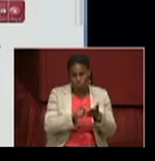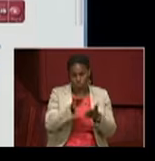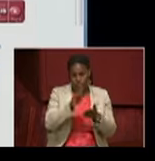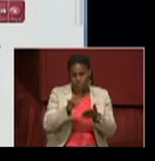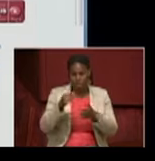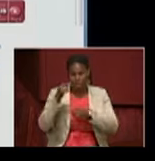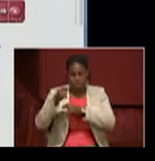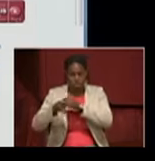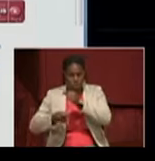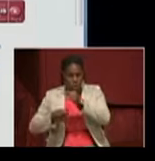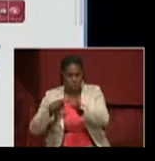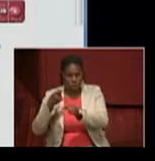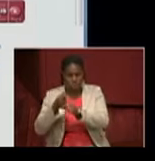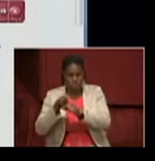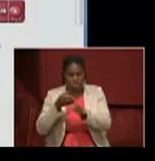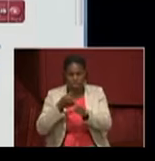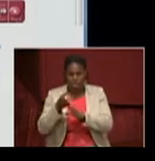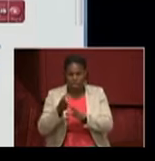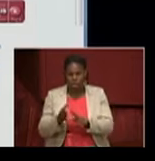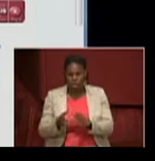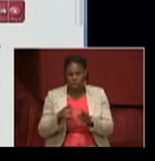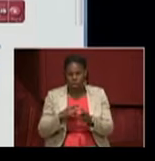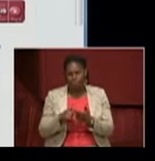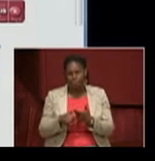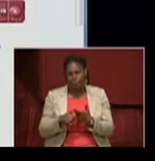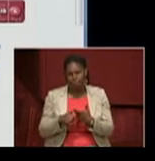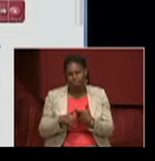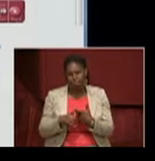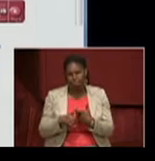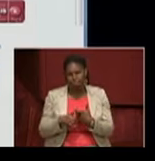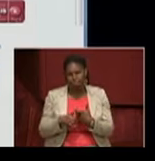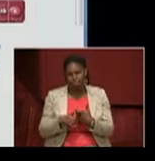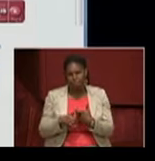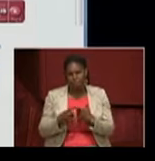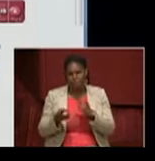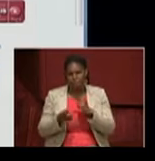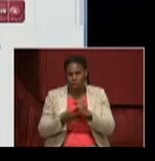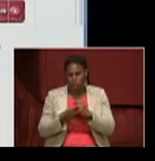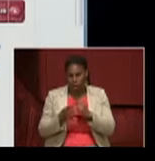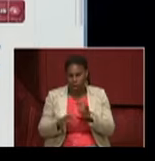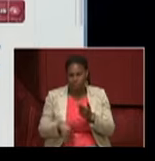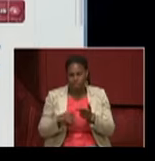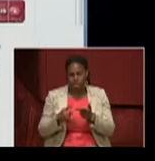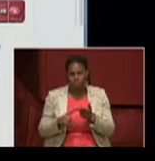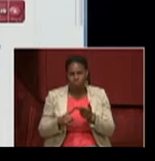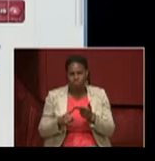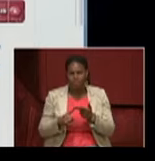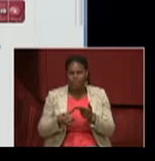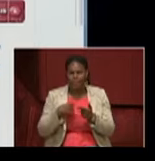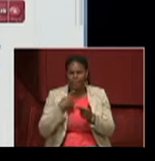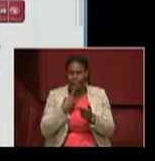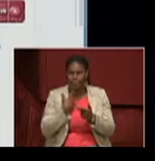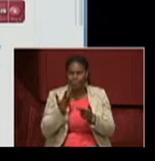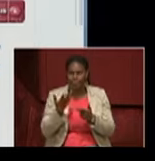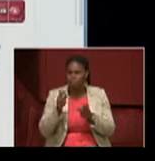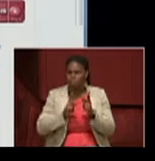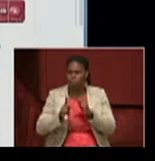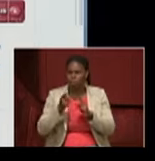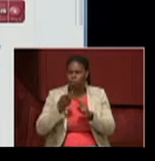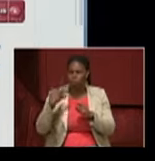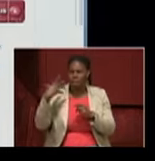genealogy specialists, by archivists and folks from the outside who